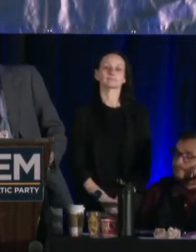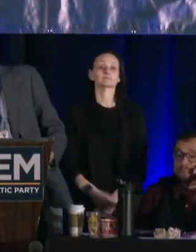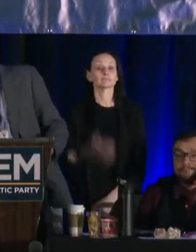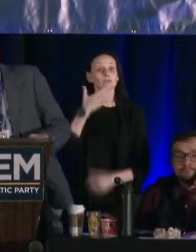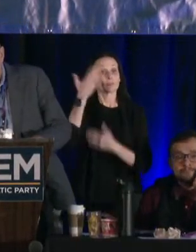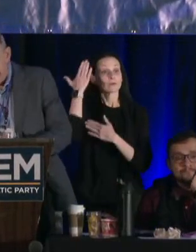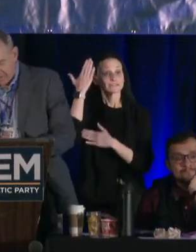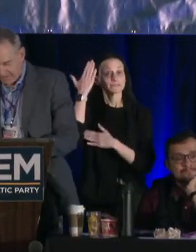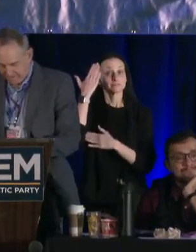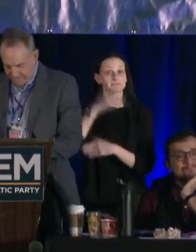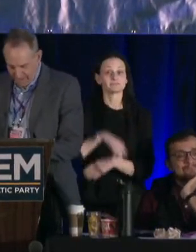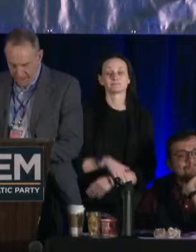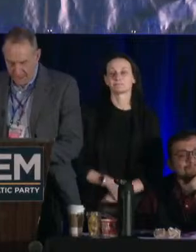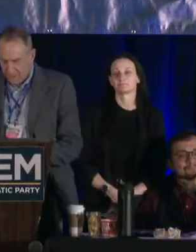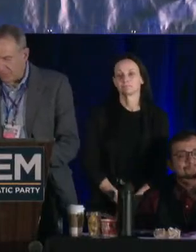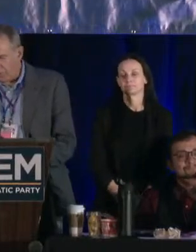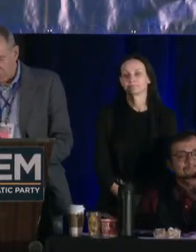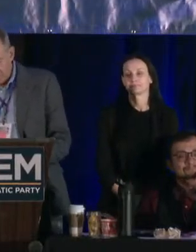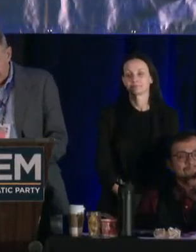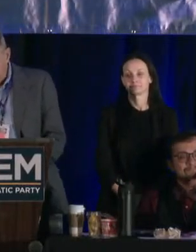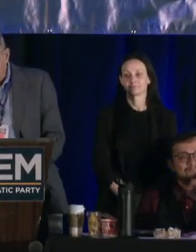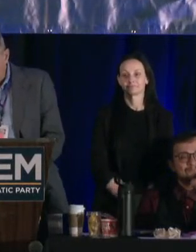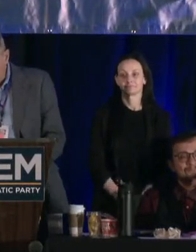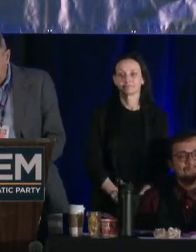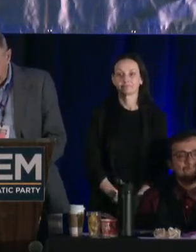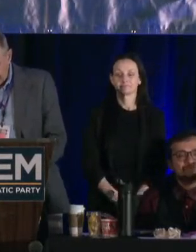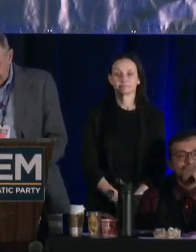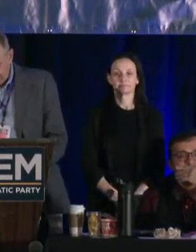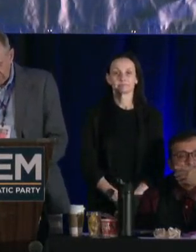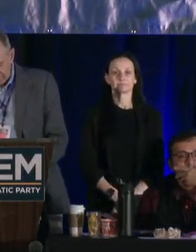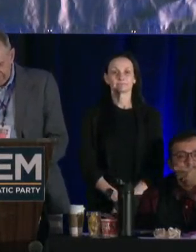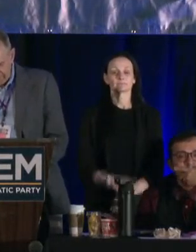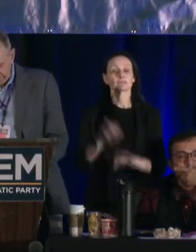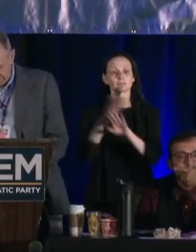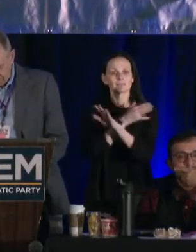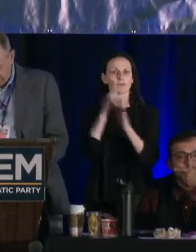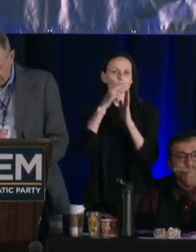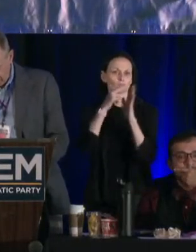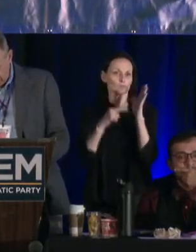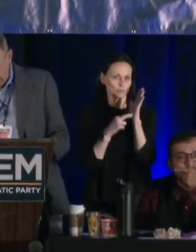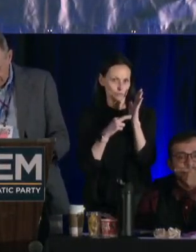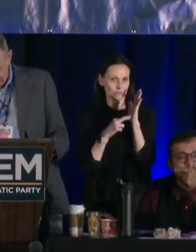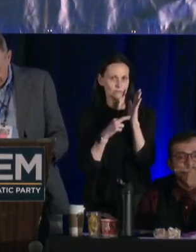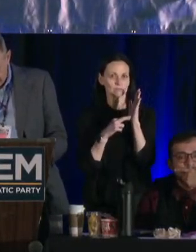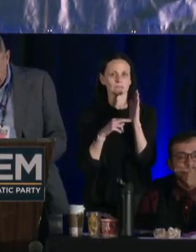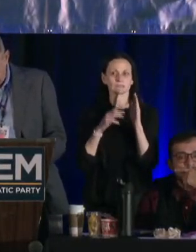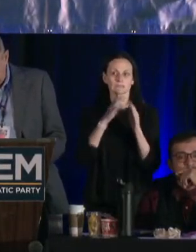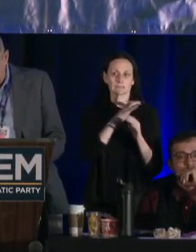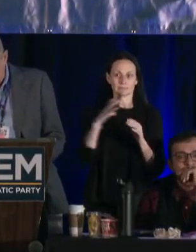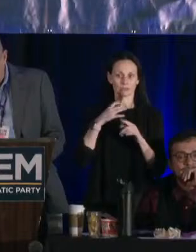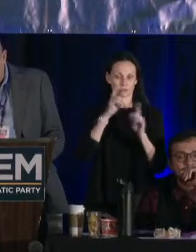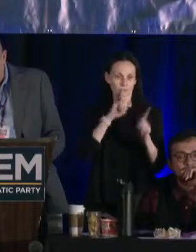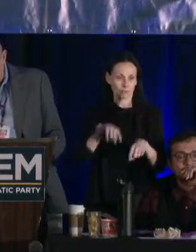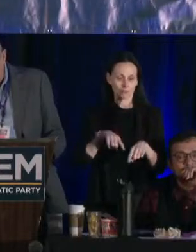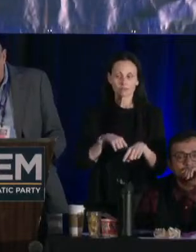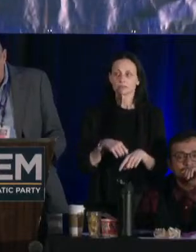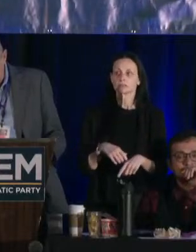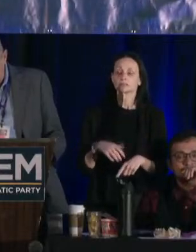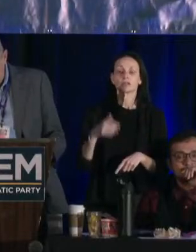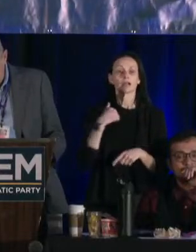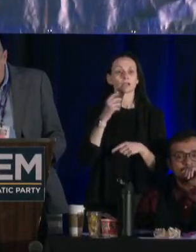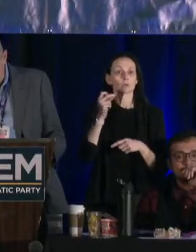Good morning. Good morning. So before we do the Rules Committee report, I would very quickly